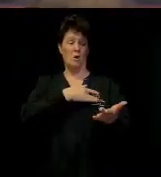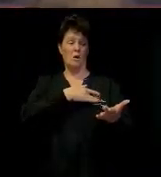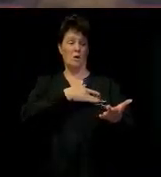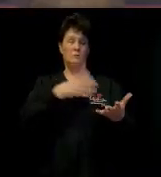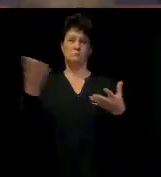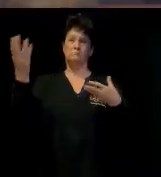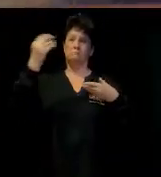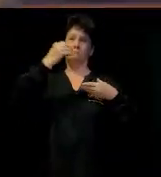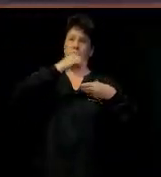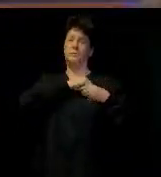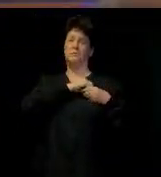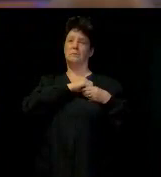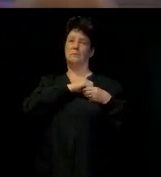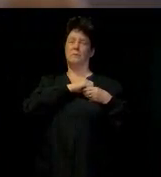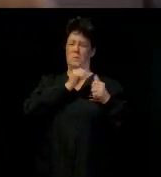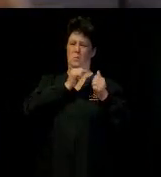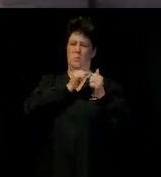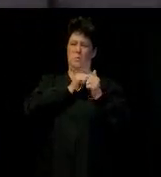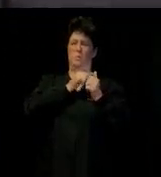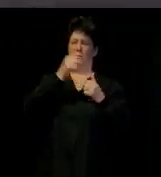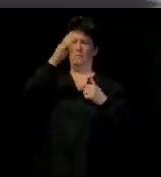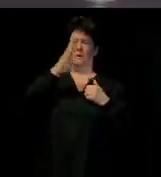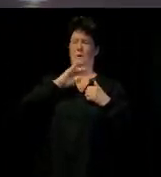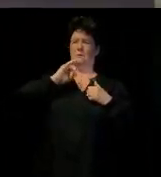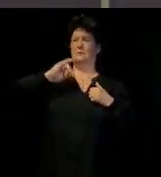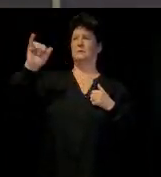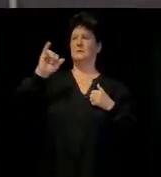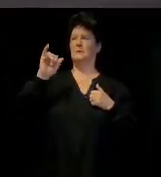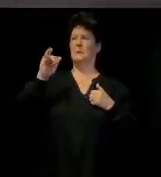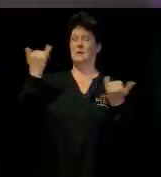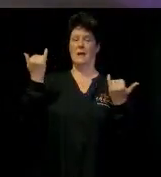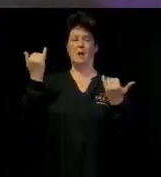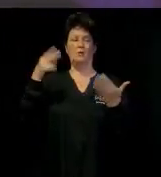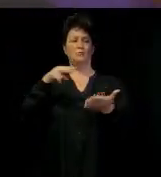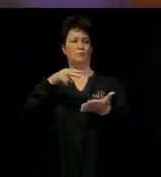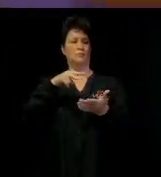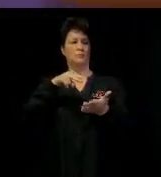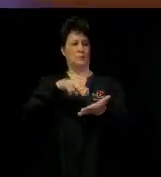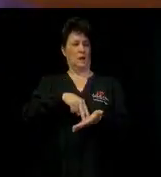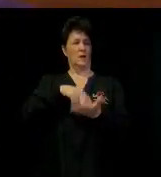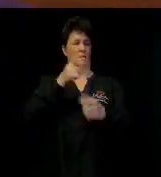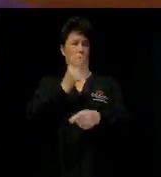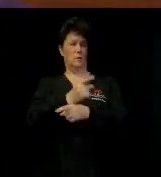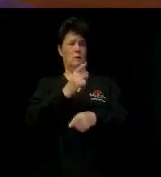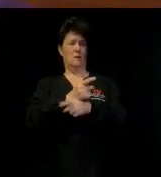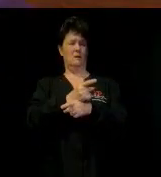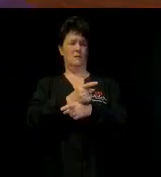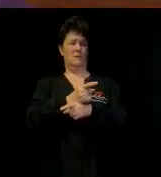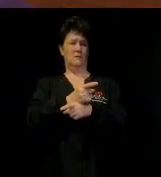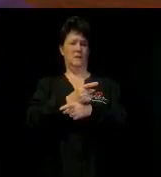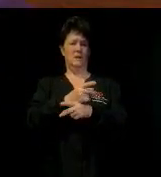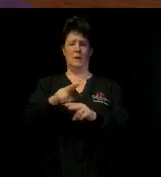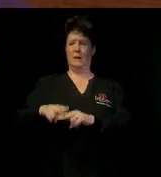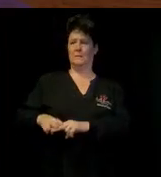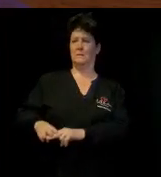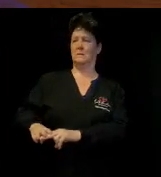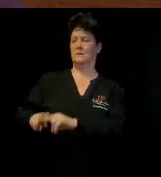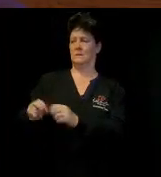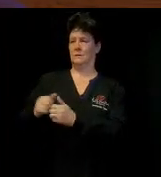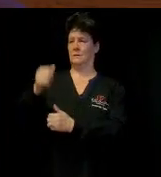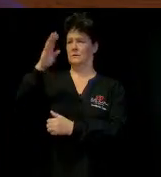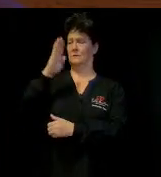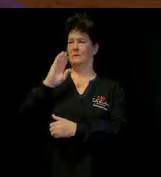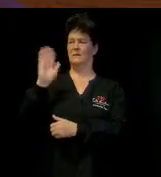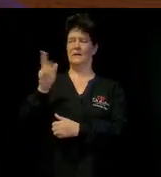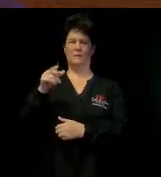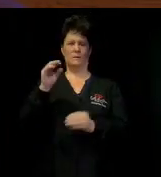And not only are you in right standing with God, guess what? You're seated with God. These are things that we're taught here. And I don't, it's never,